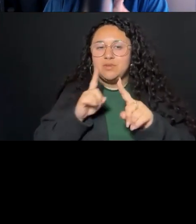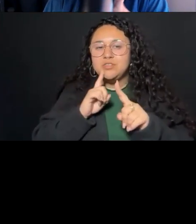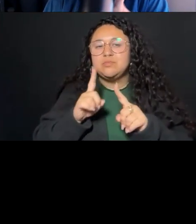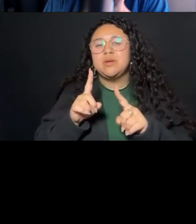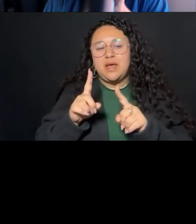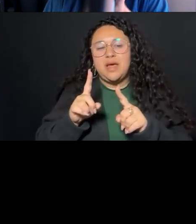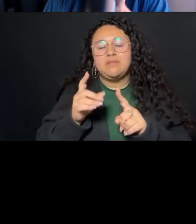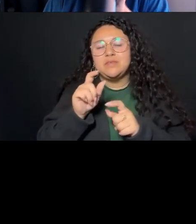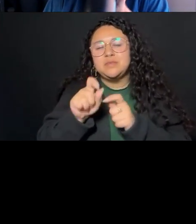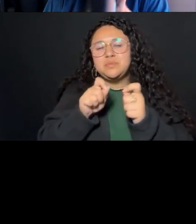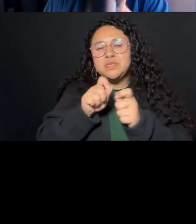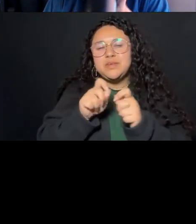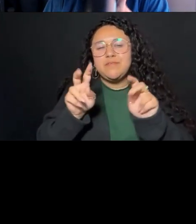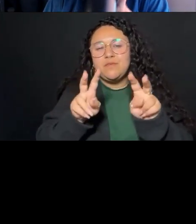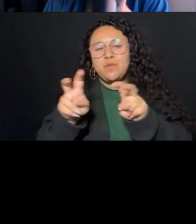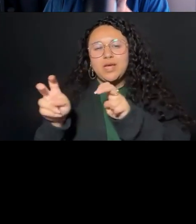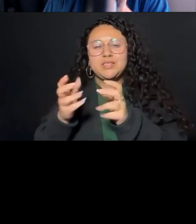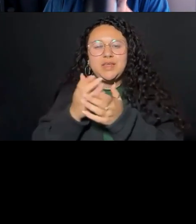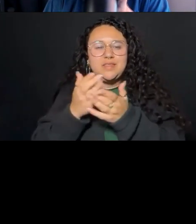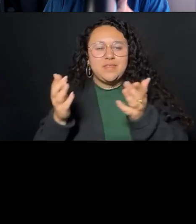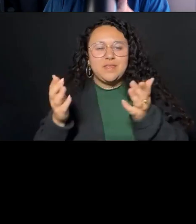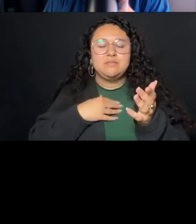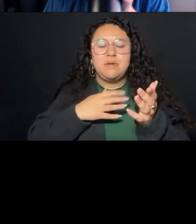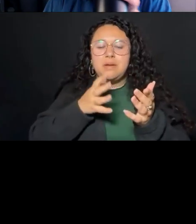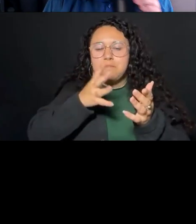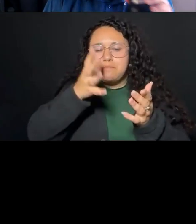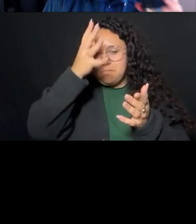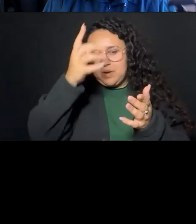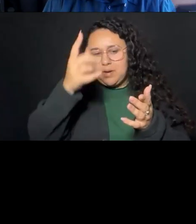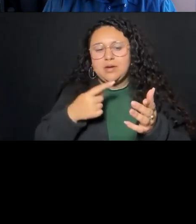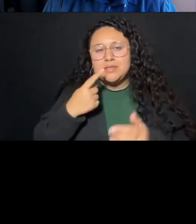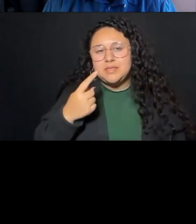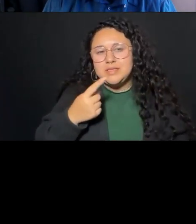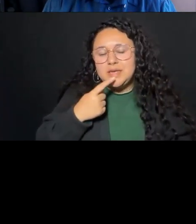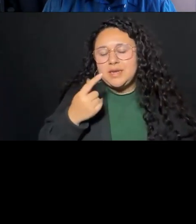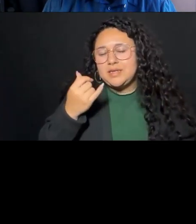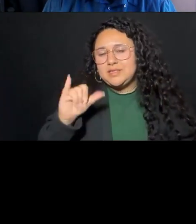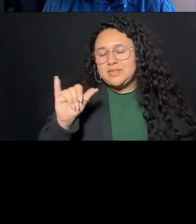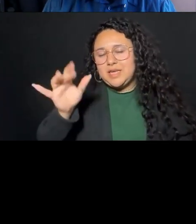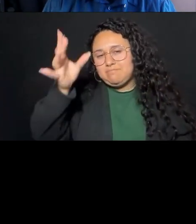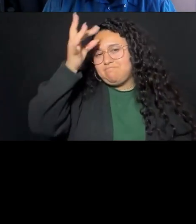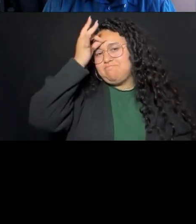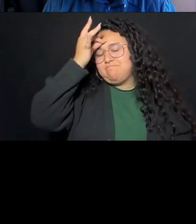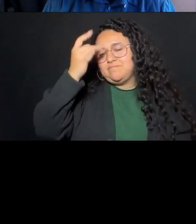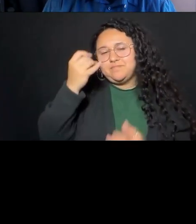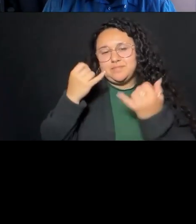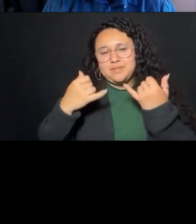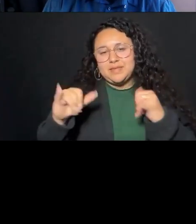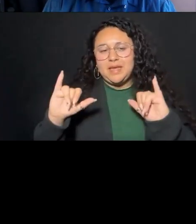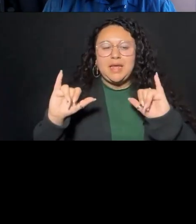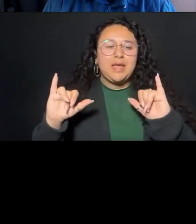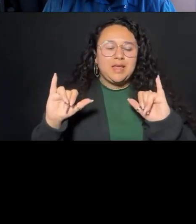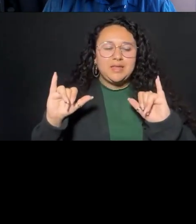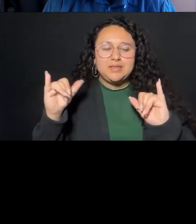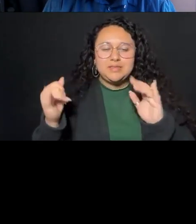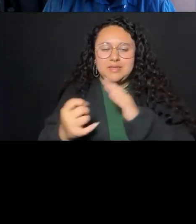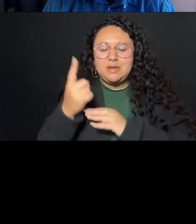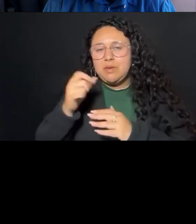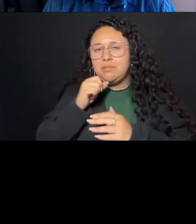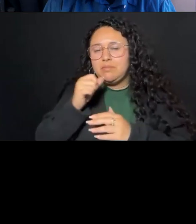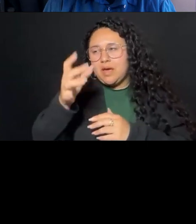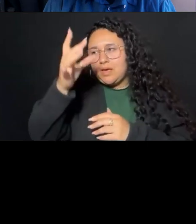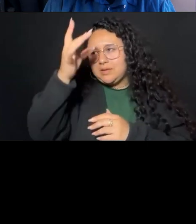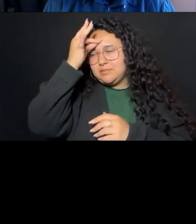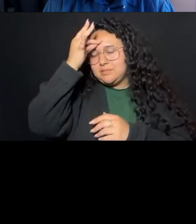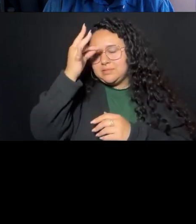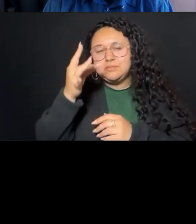distinct phrases or things that like my parents said that I like still hold on to this day. Maybe not hold on to, but that I still